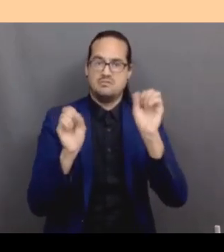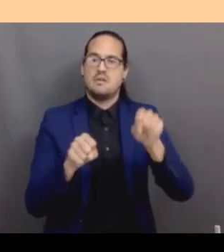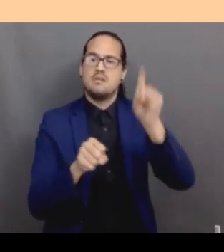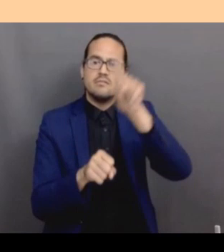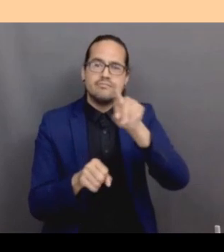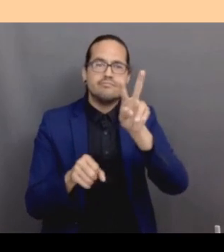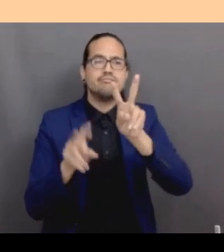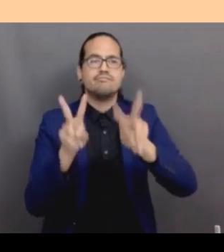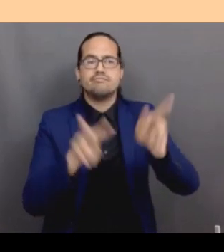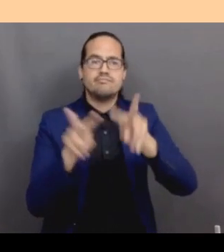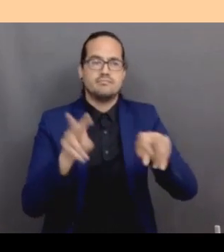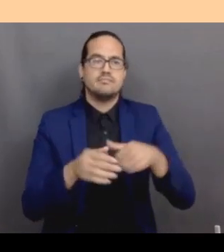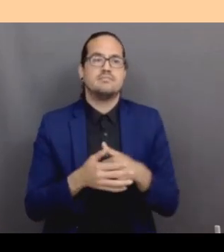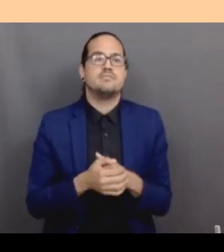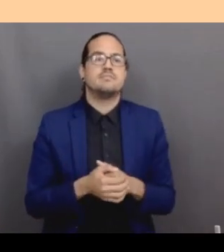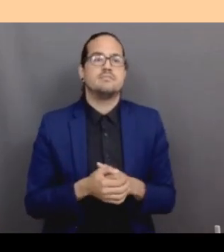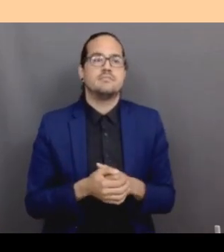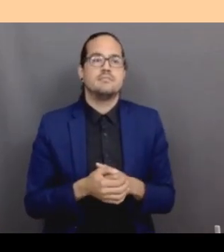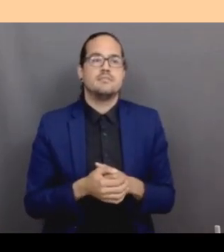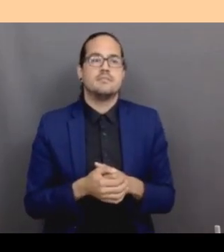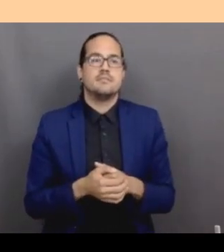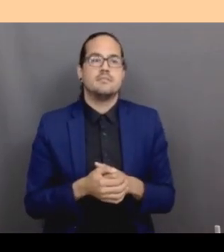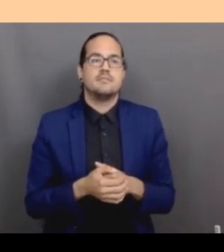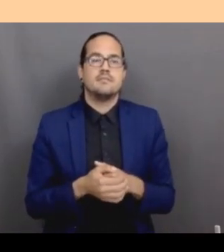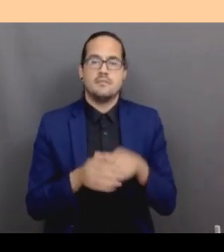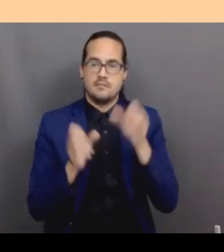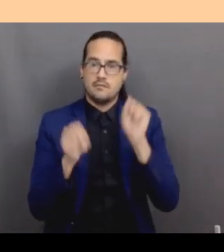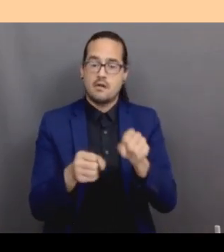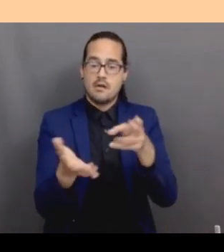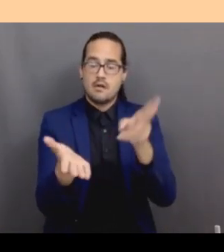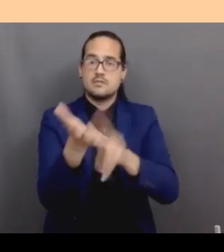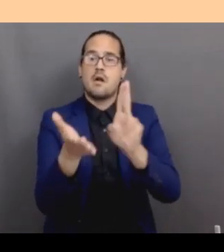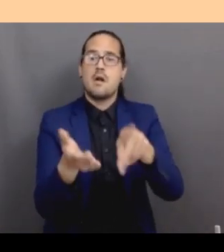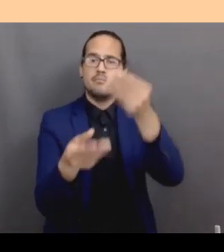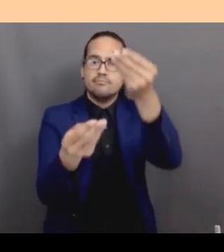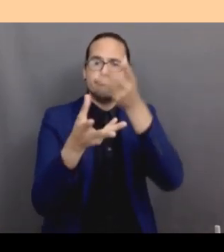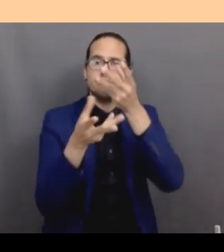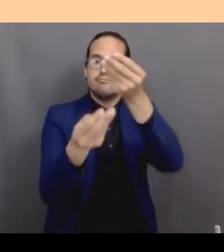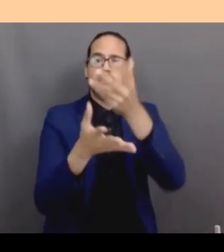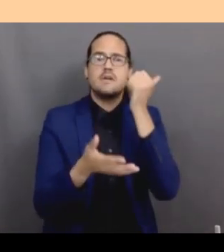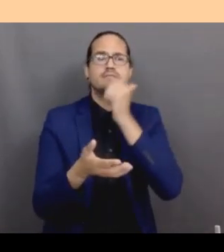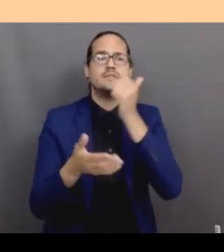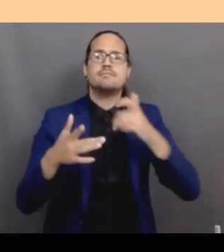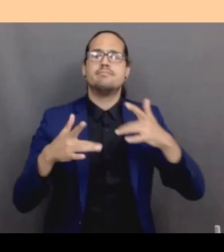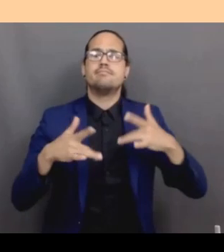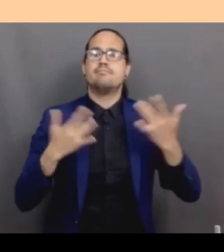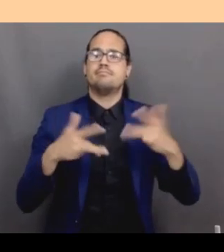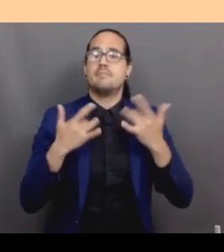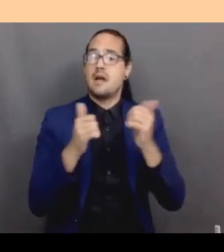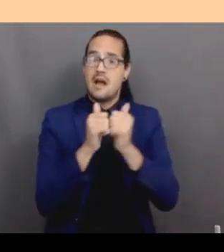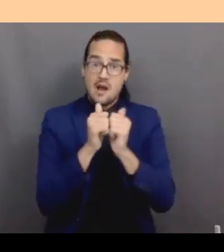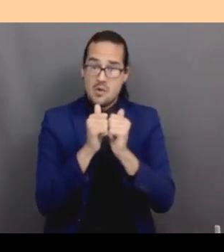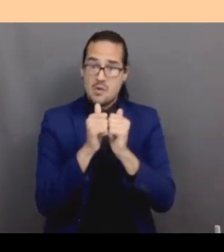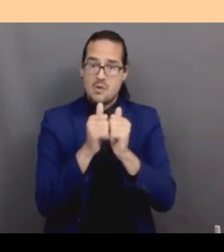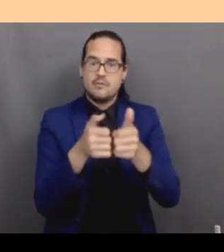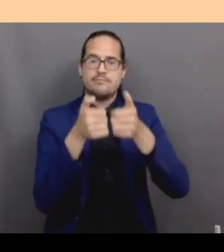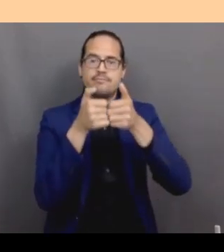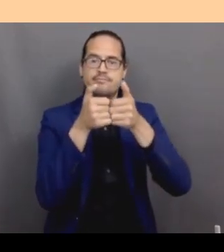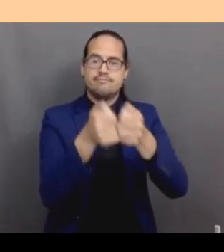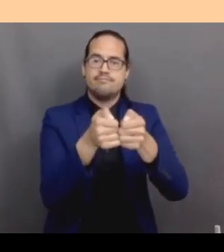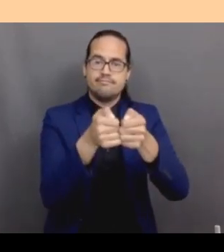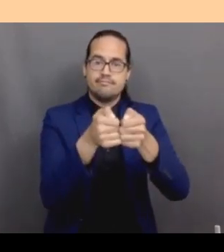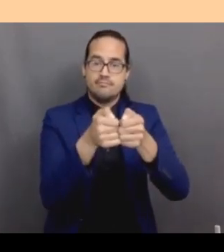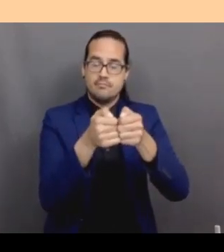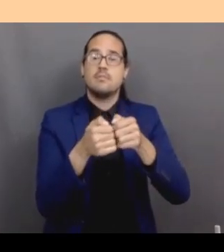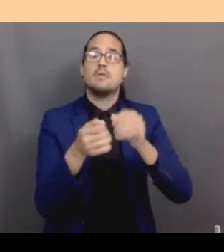Marin Public Health. You can do so by visiting the website and subscribing to receive those things by email, or you can certainly text message your cell